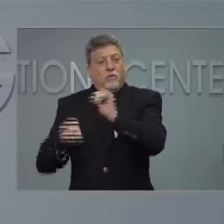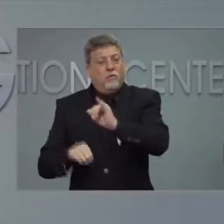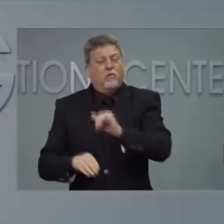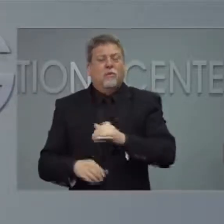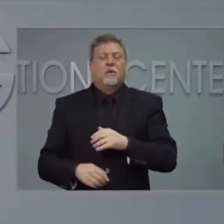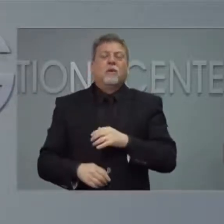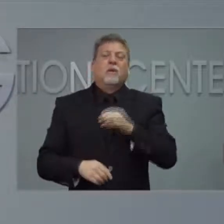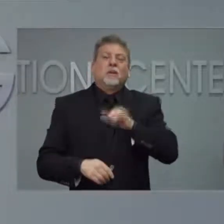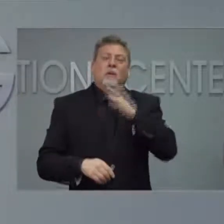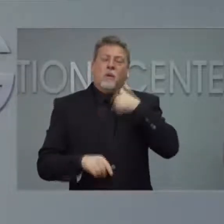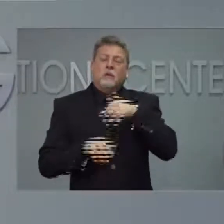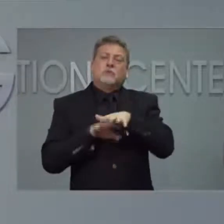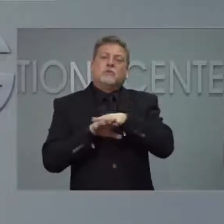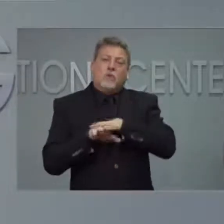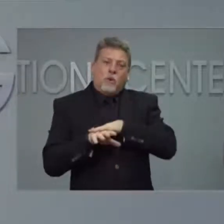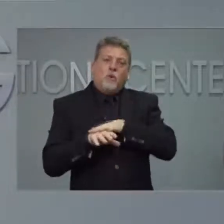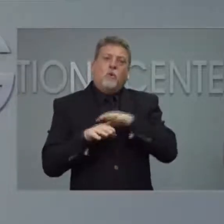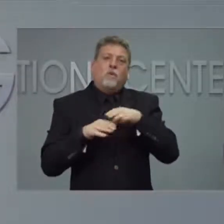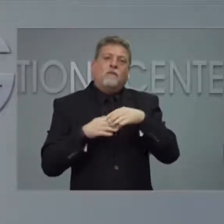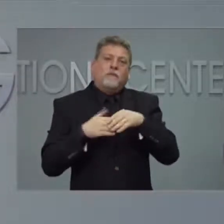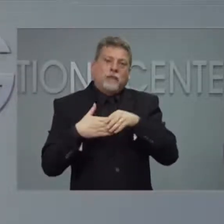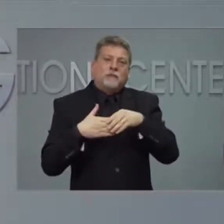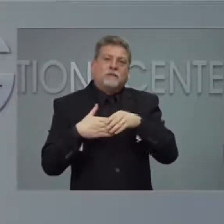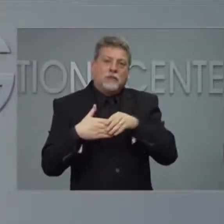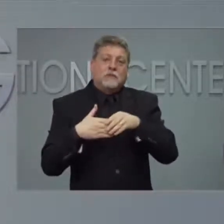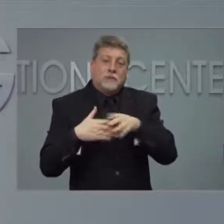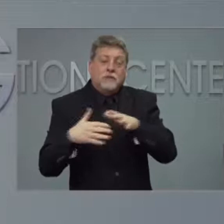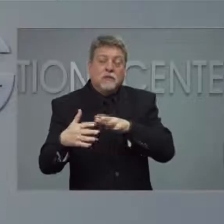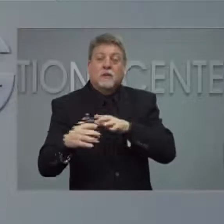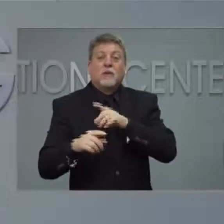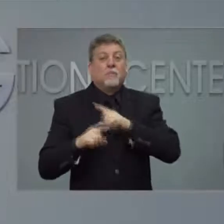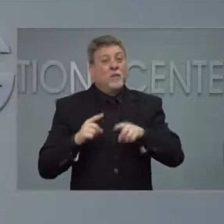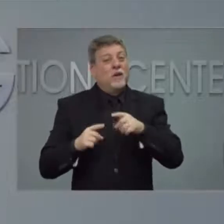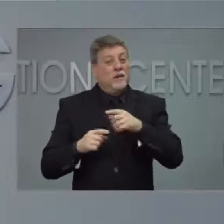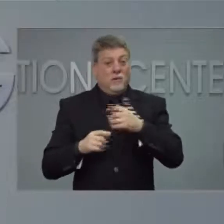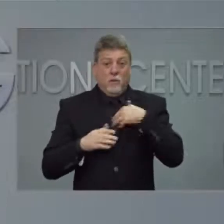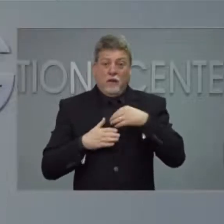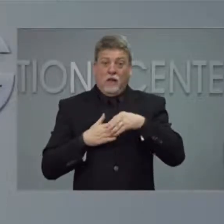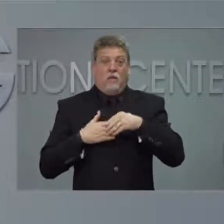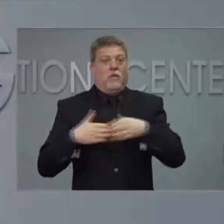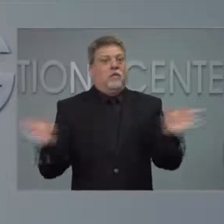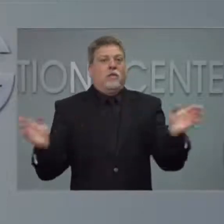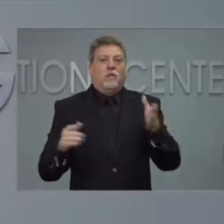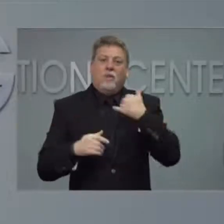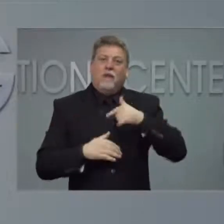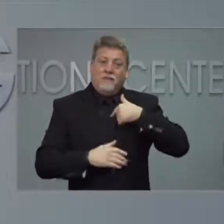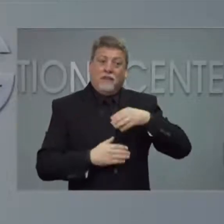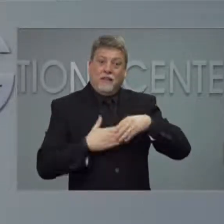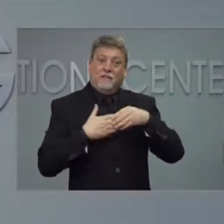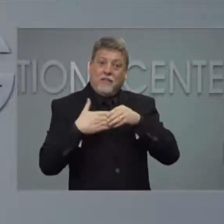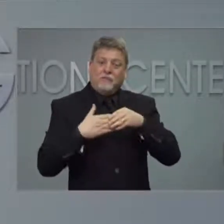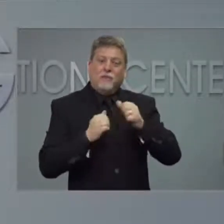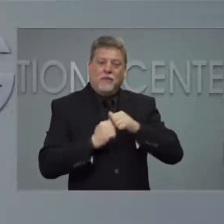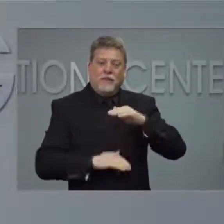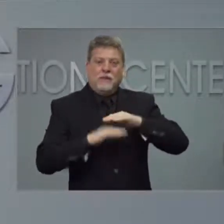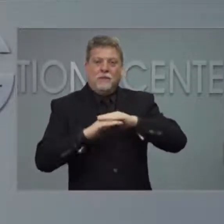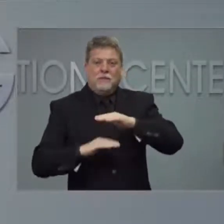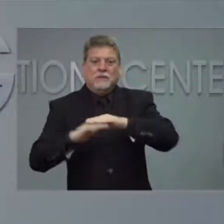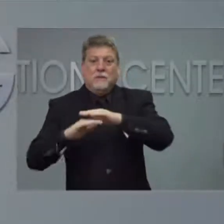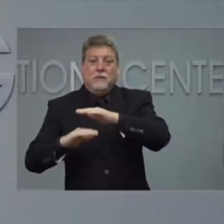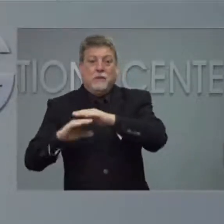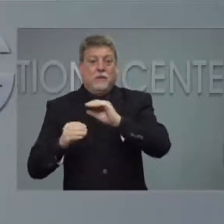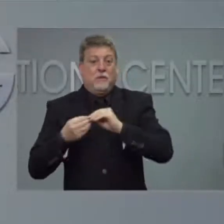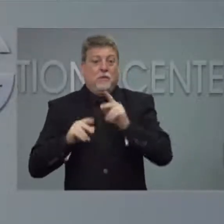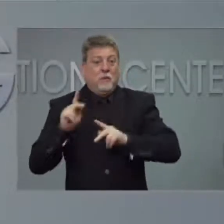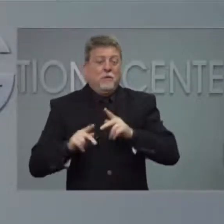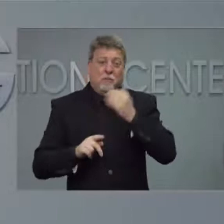restrictions. But remember, as we ease them, we still are keeping capacity limits because we know this virus is so contagious, and we